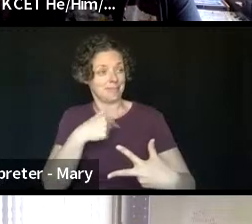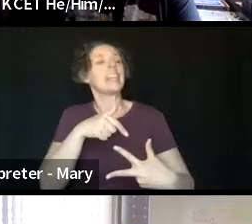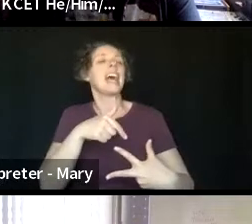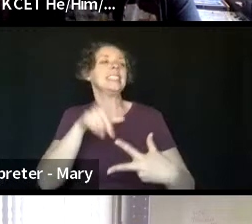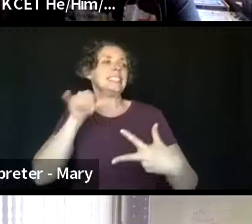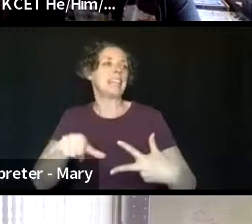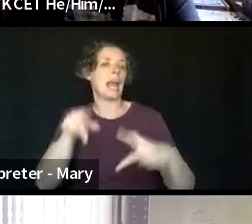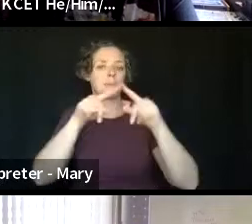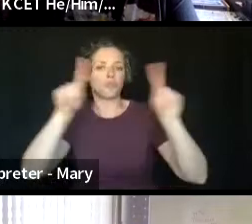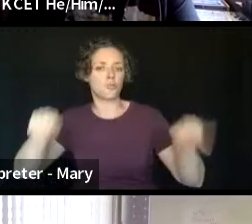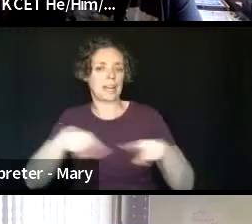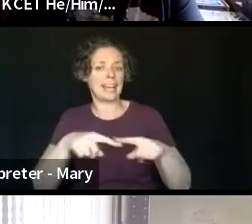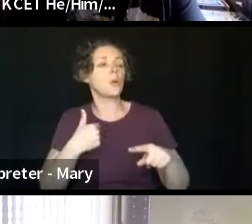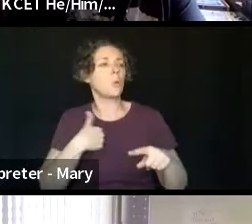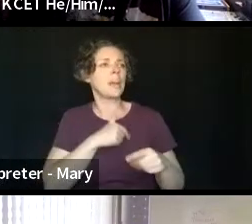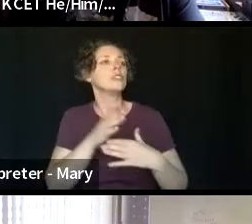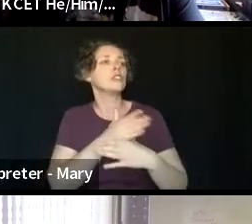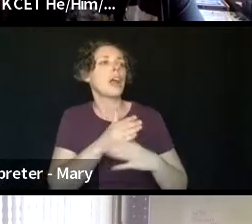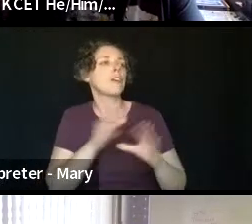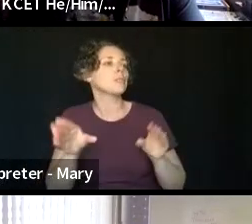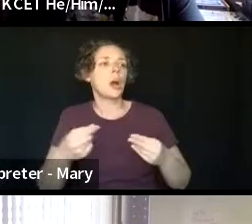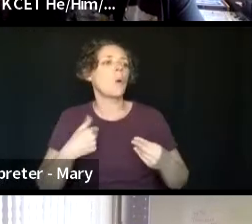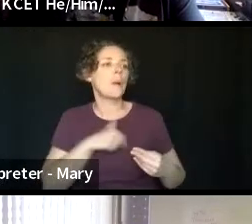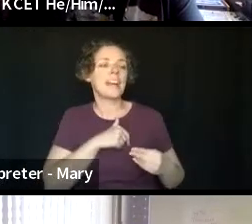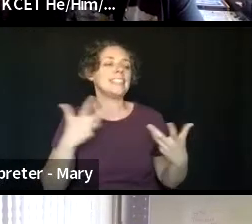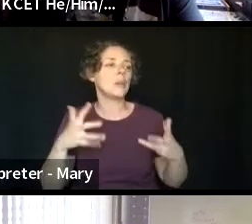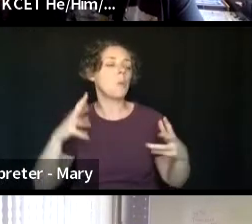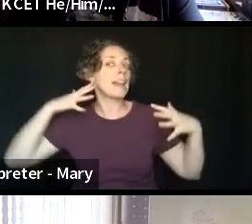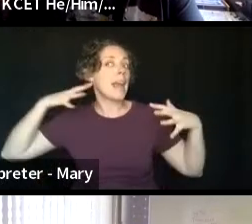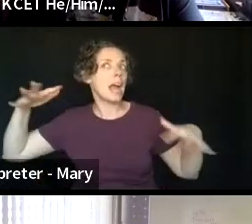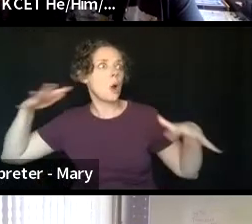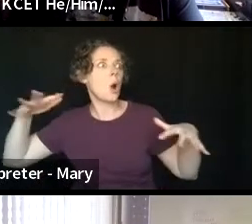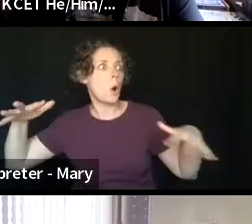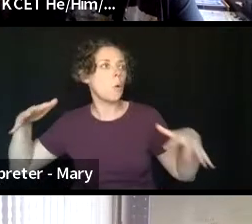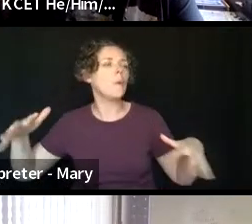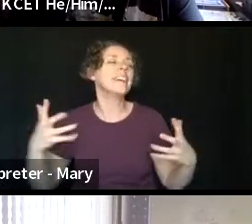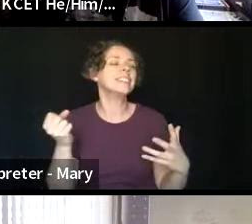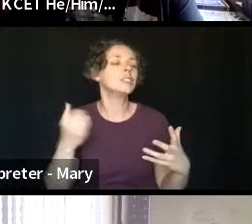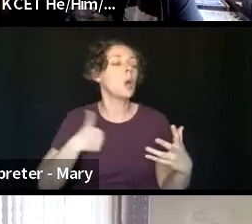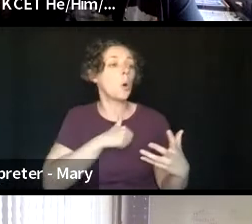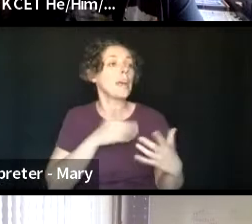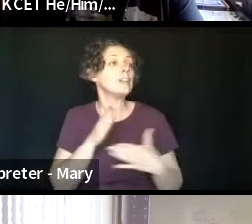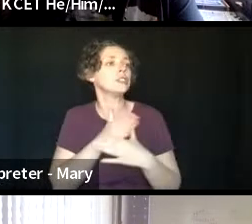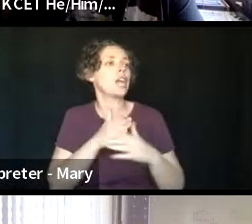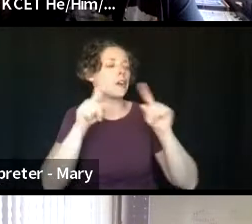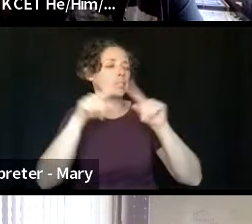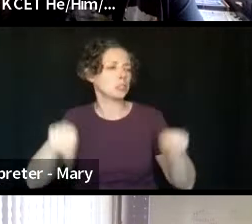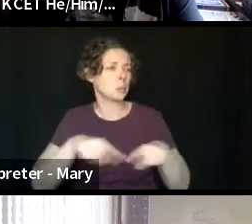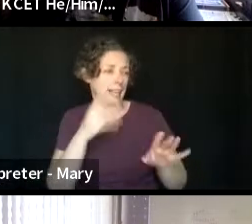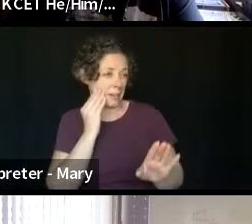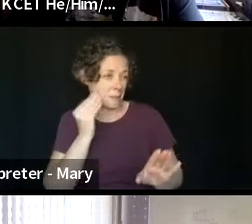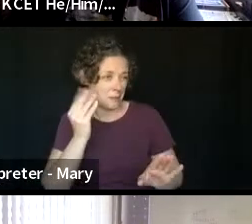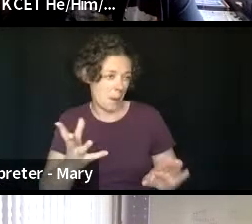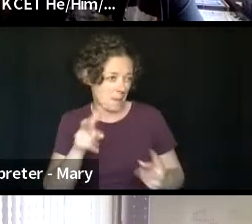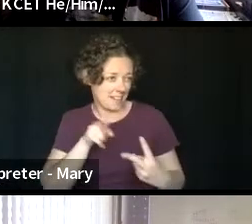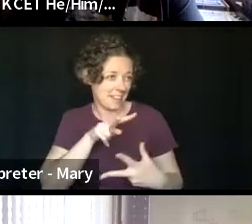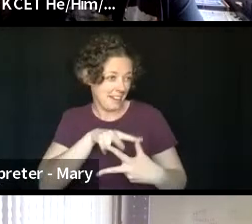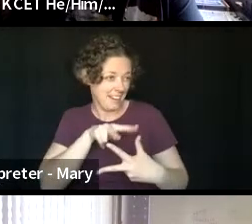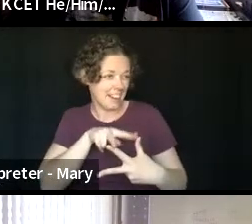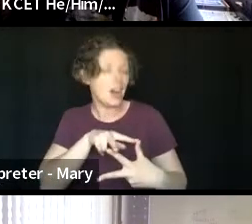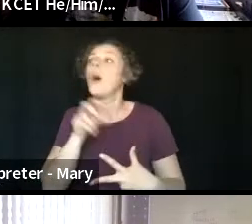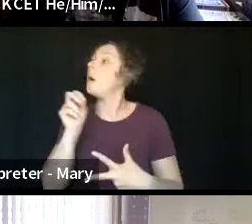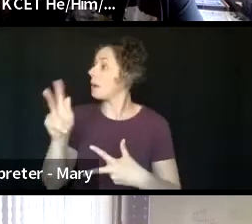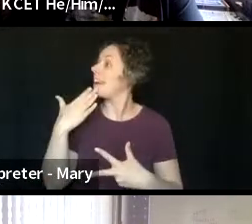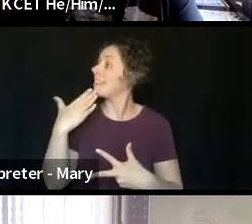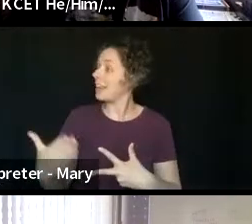want echoing and sound. So we'll be on my screen. Perfect. Thank you so much. Okay,